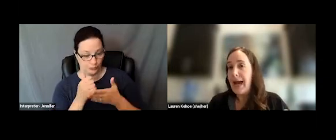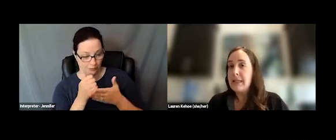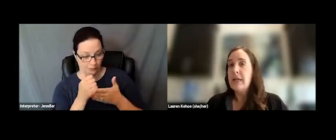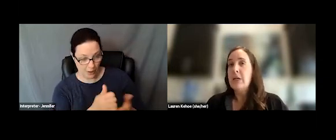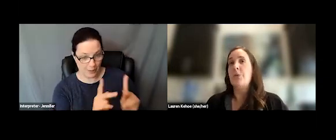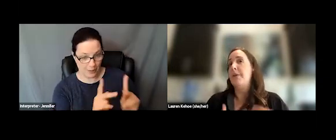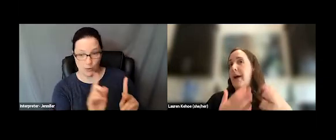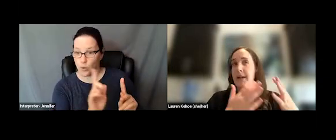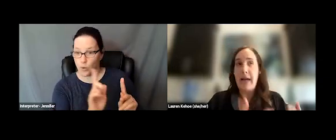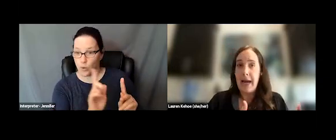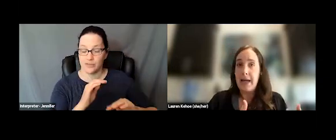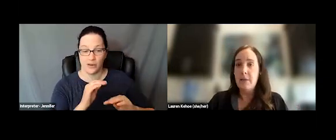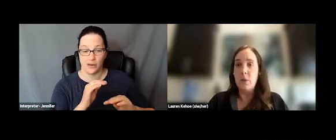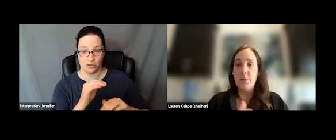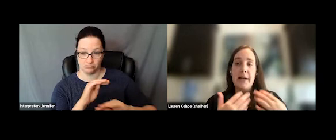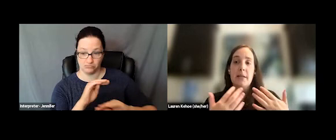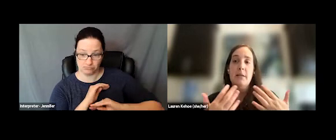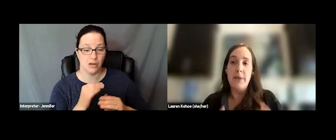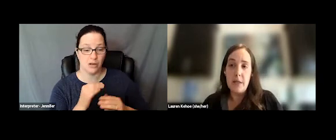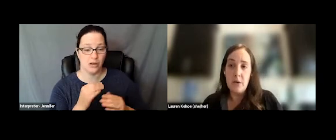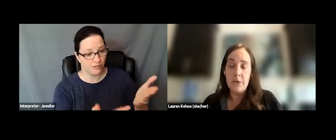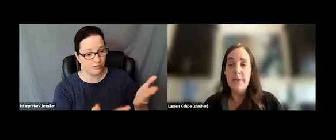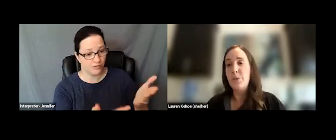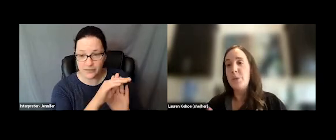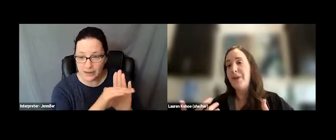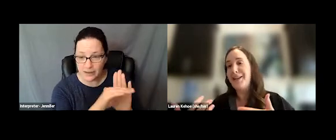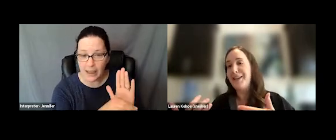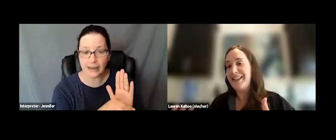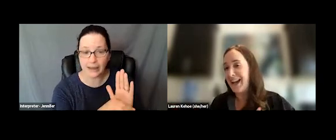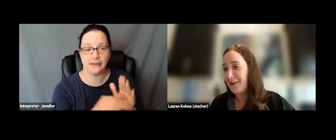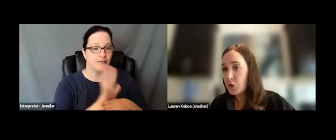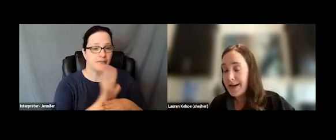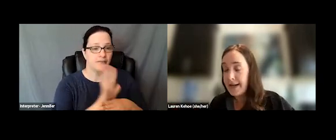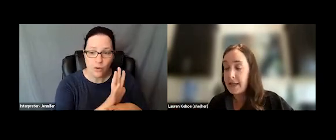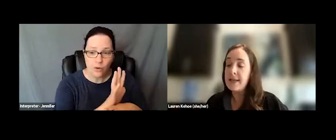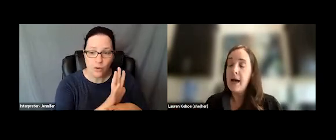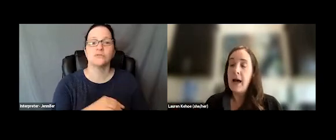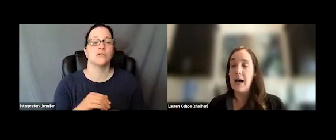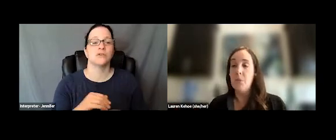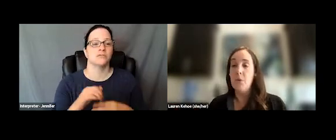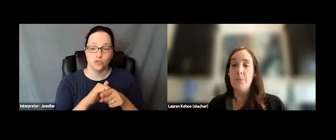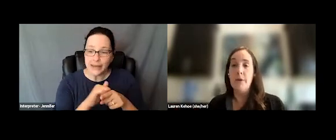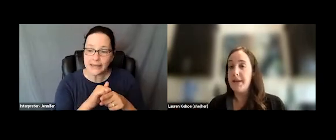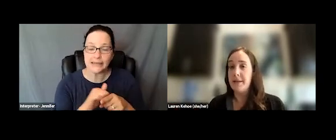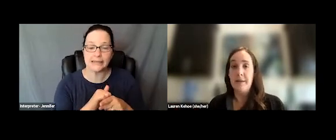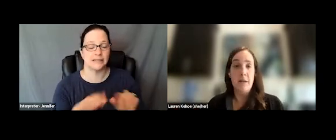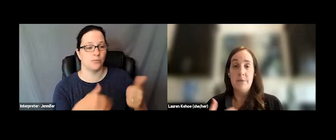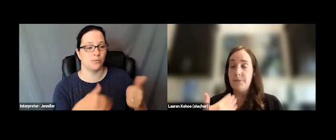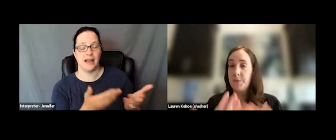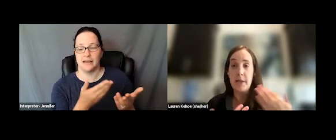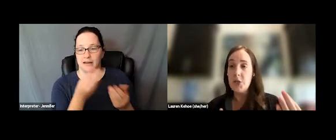and where they were at. So we provided a guide, we provided videos, we provided live trainings. We